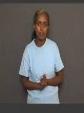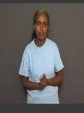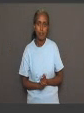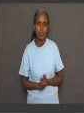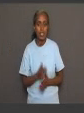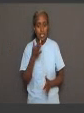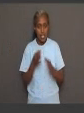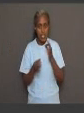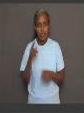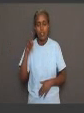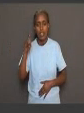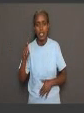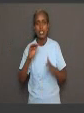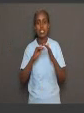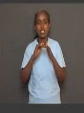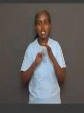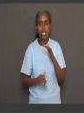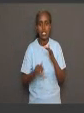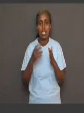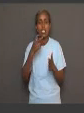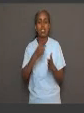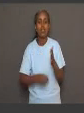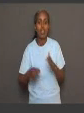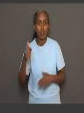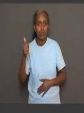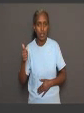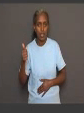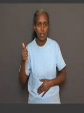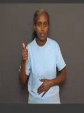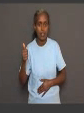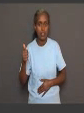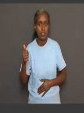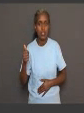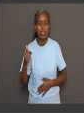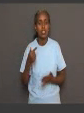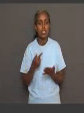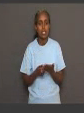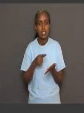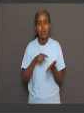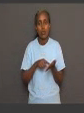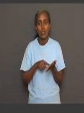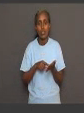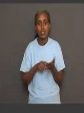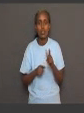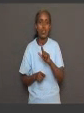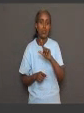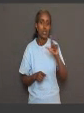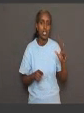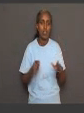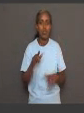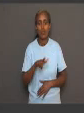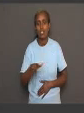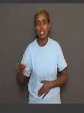If x is less than the value of a, then the point is to the left of the